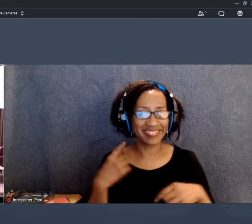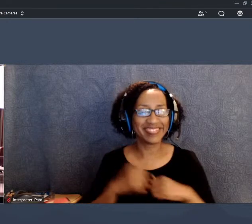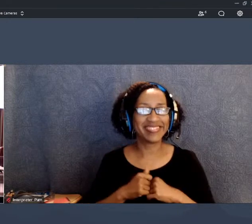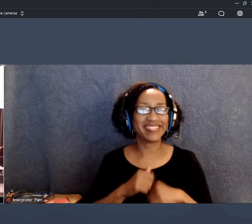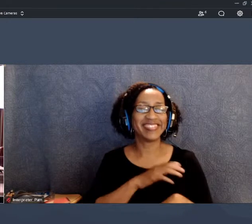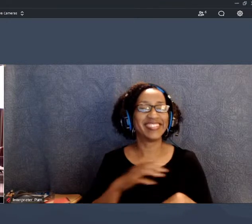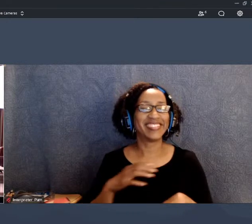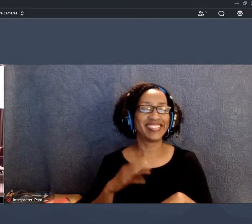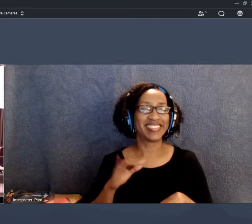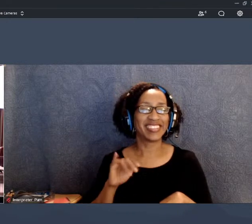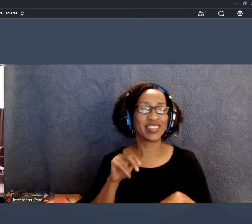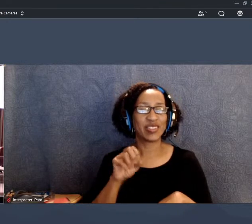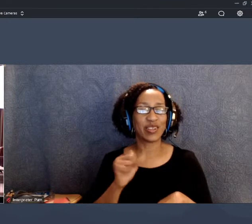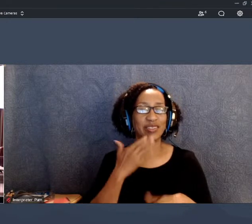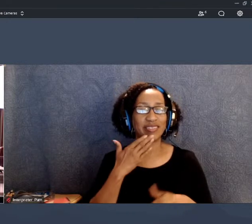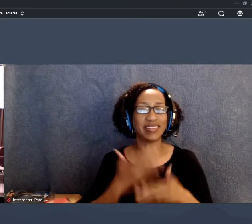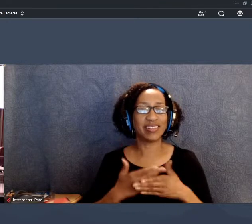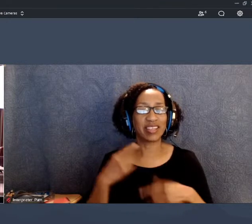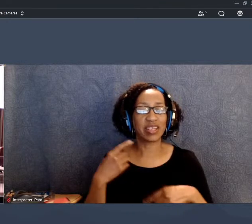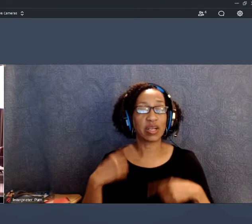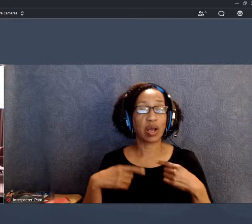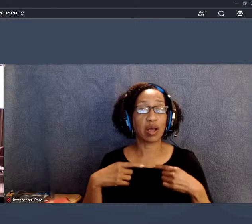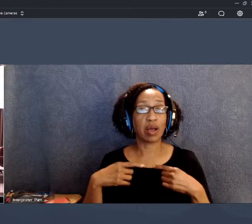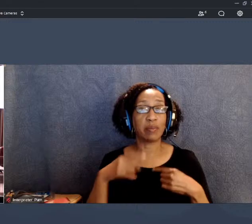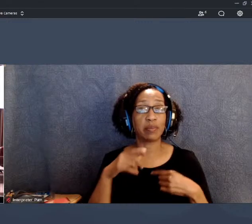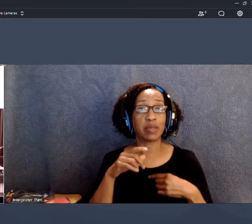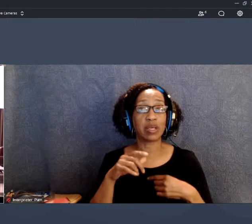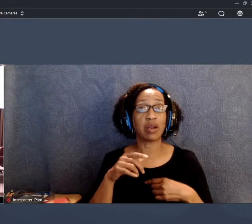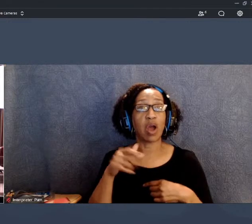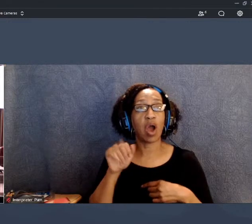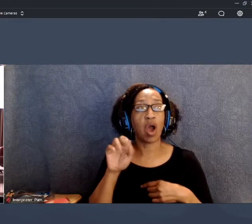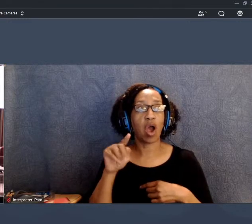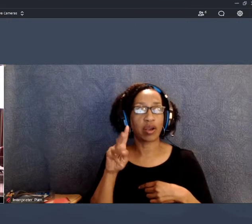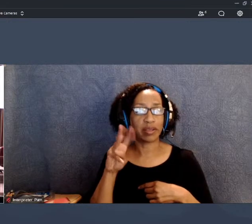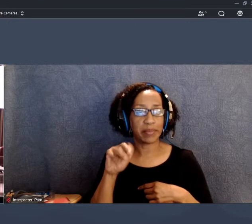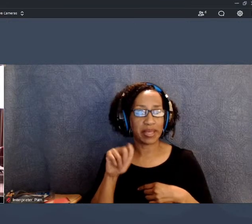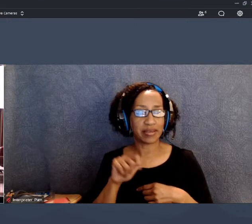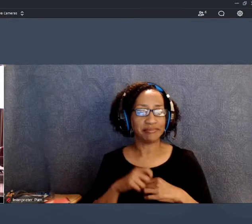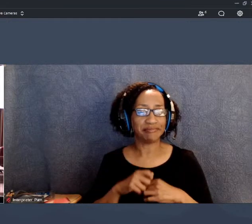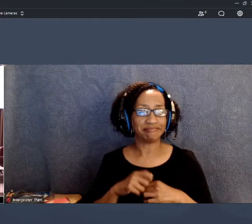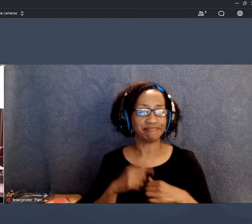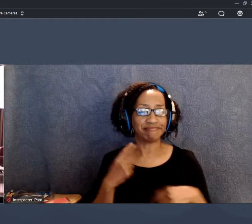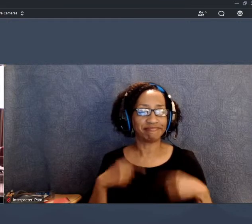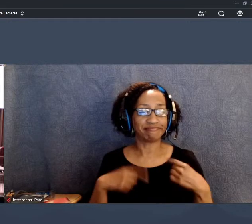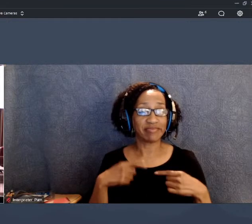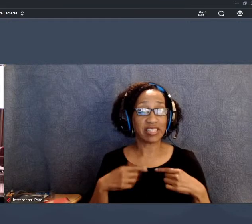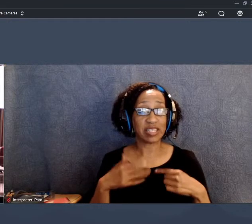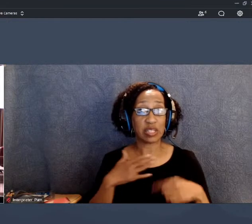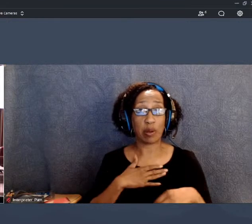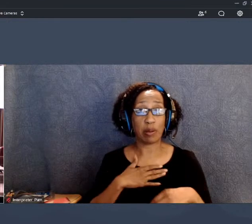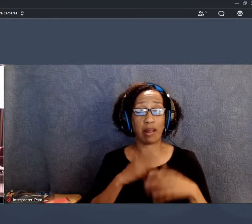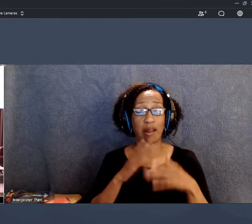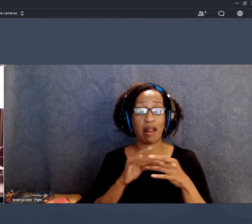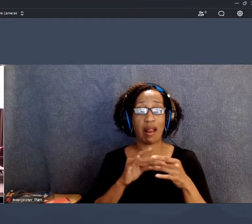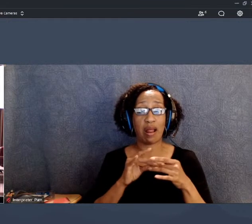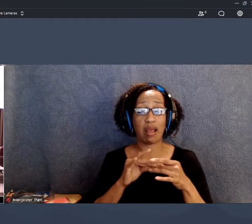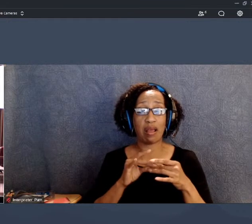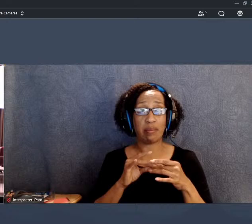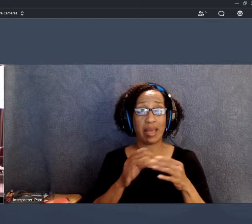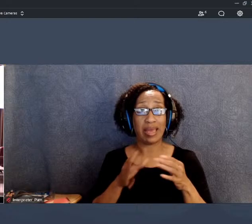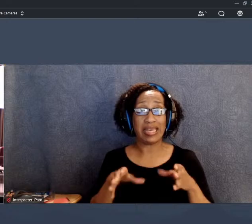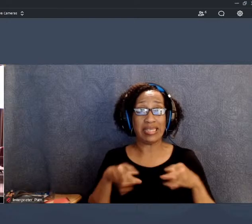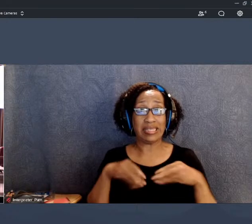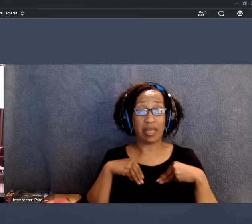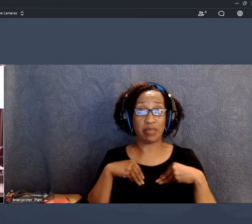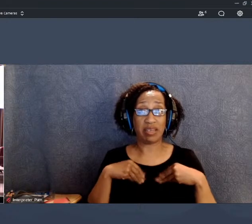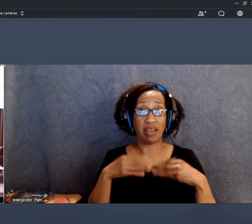made a really good argument. So, you know, with that in mind, I'm going to withdraw my acceptance of the friendly amendment, if that's possible. Attorney Wade,